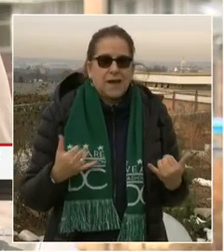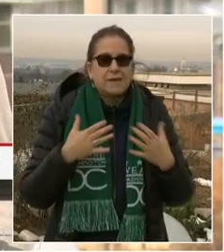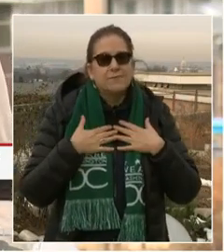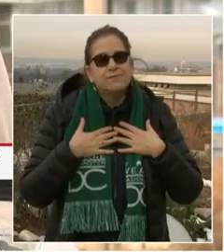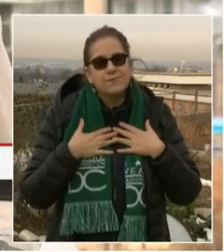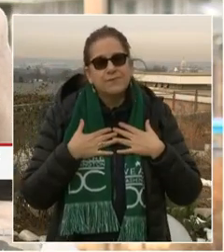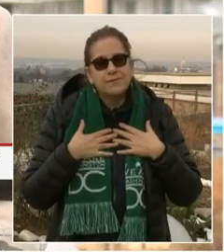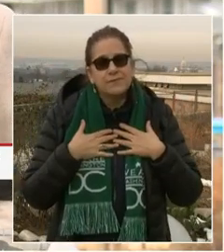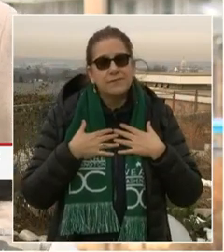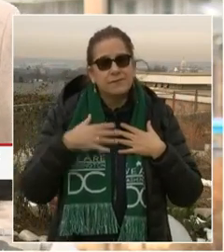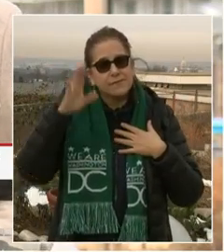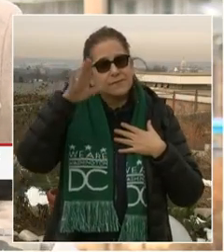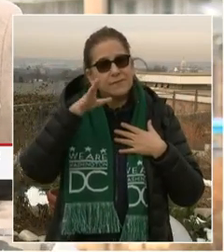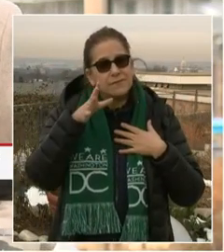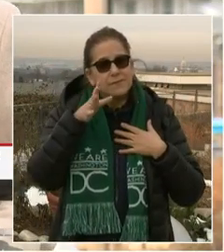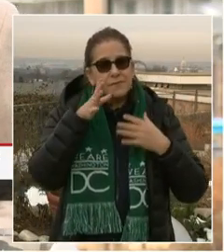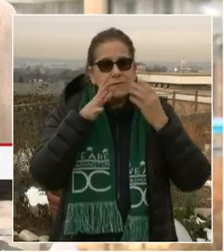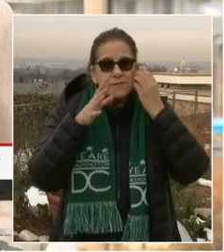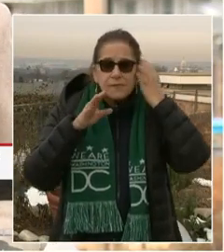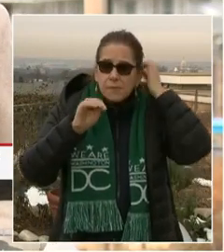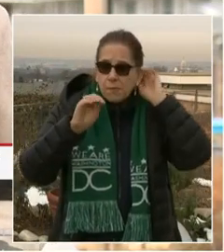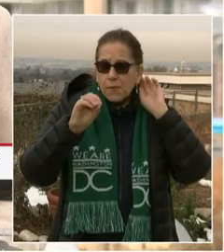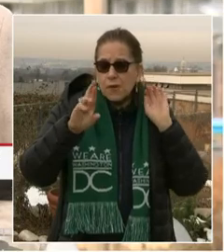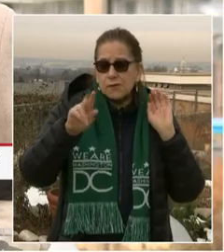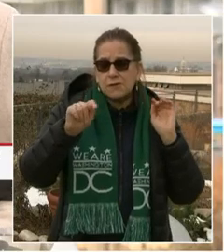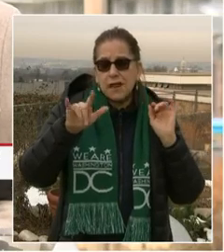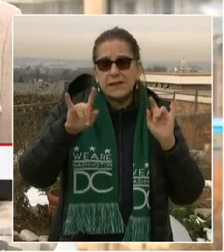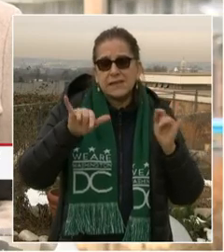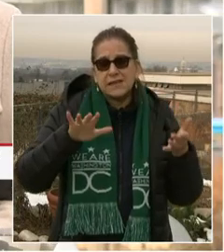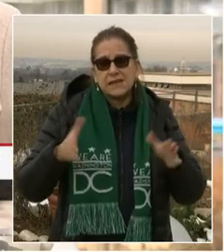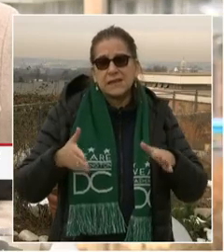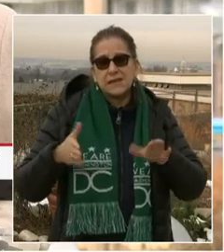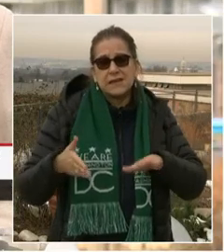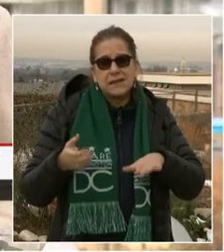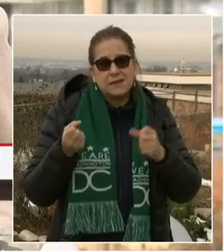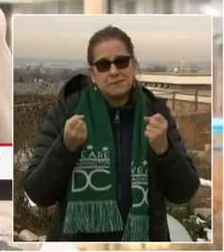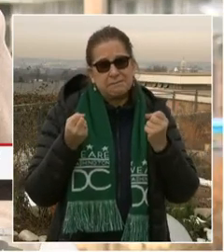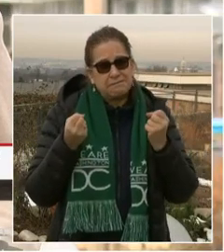area of growth for us, and we see significant